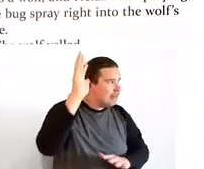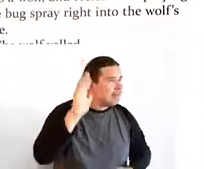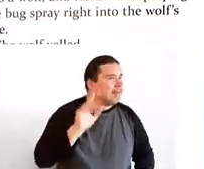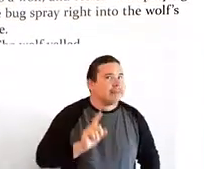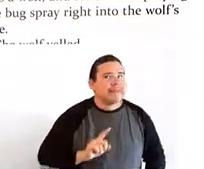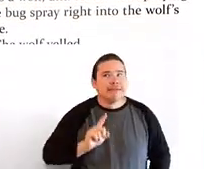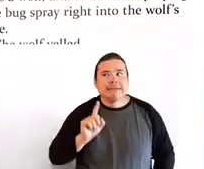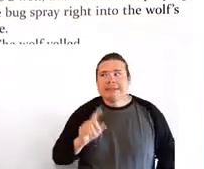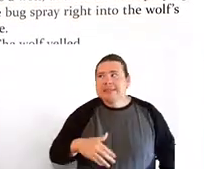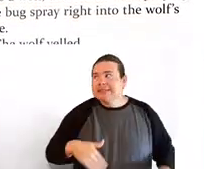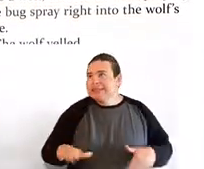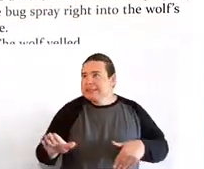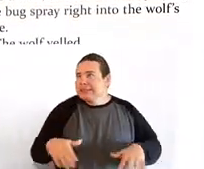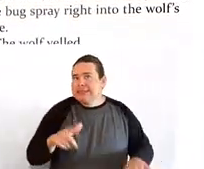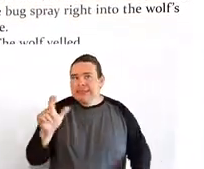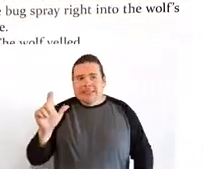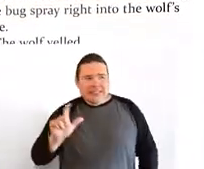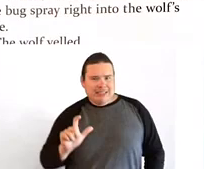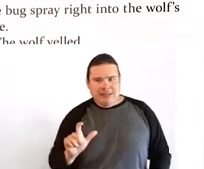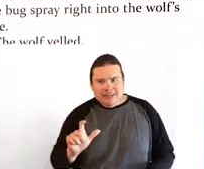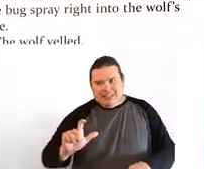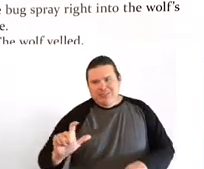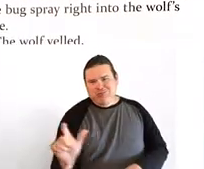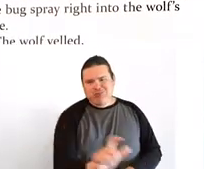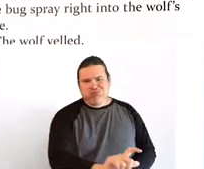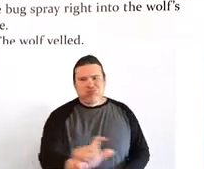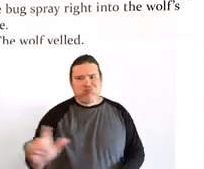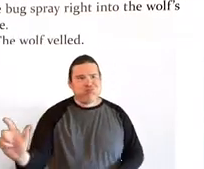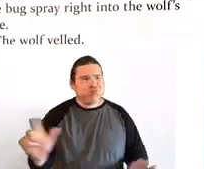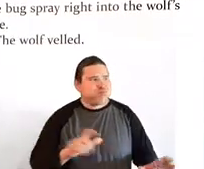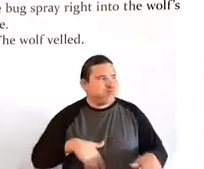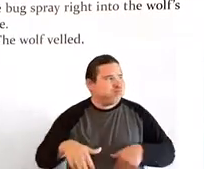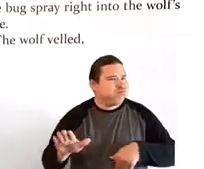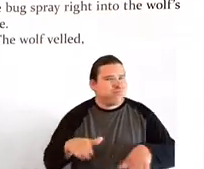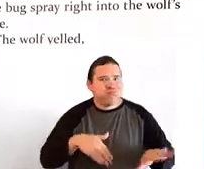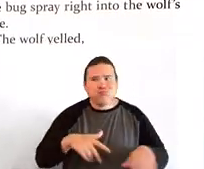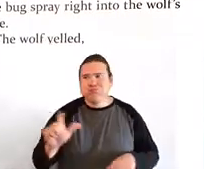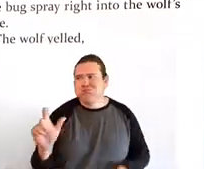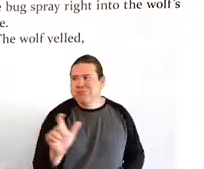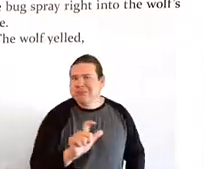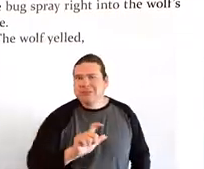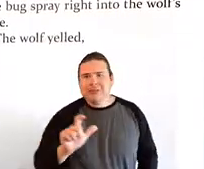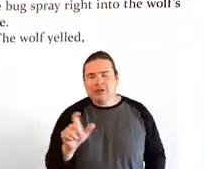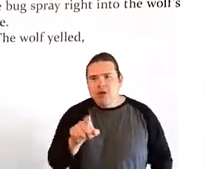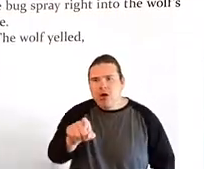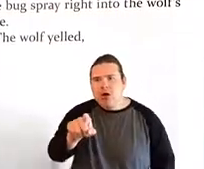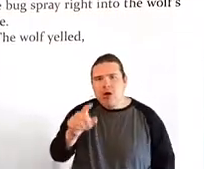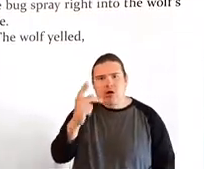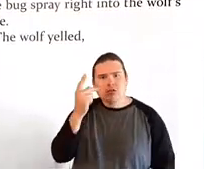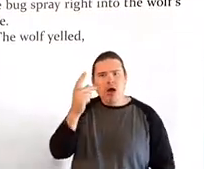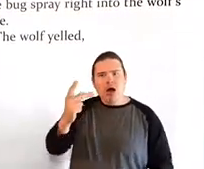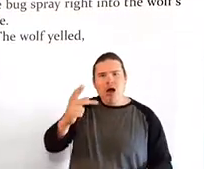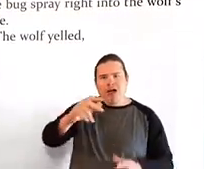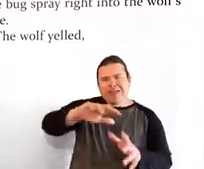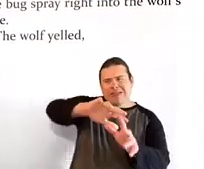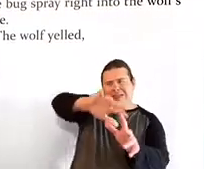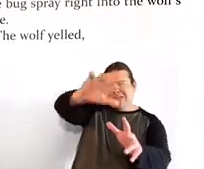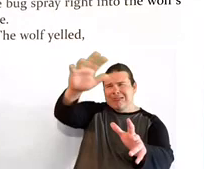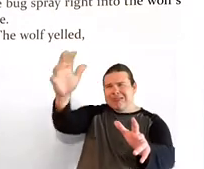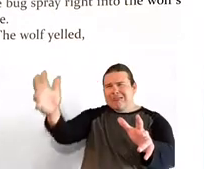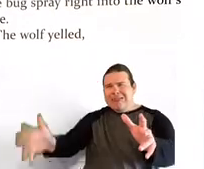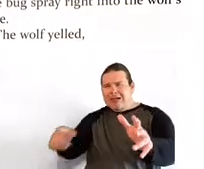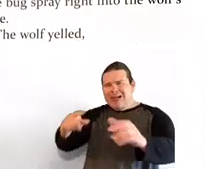a big pile of blackflies and mosquitoes. From underneath, something was yelling, "Ow!